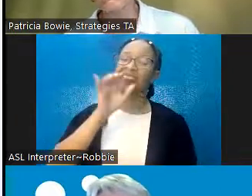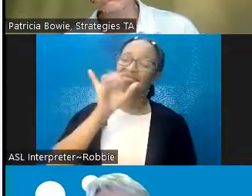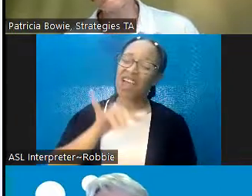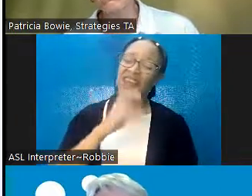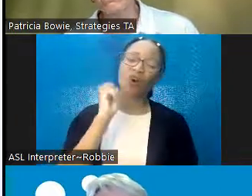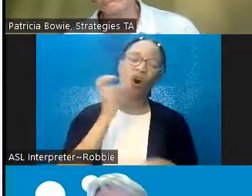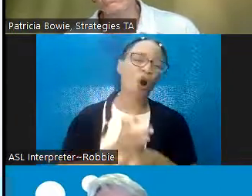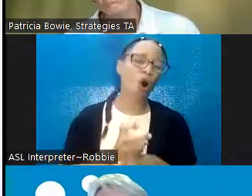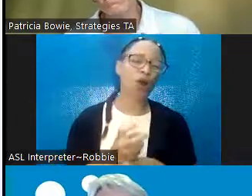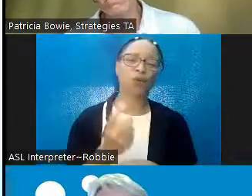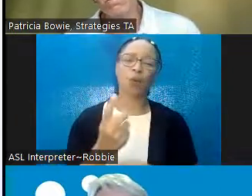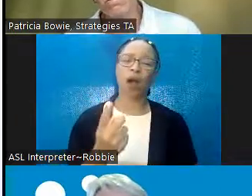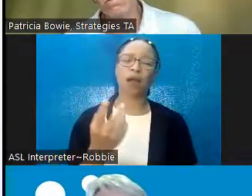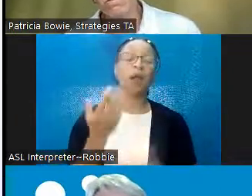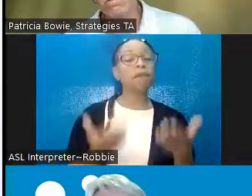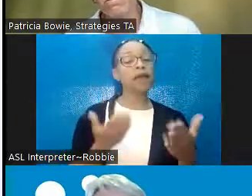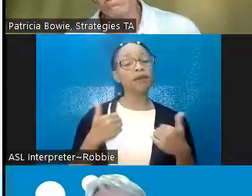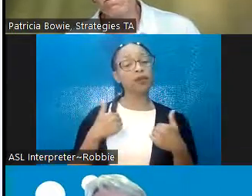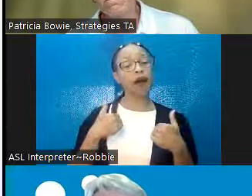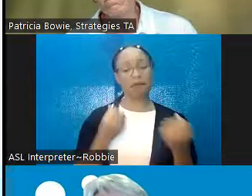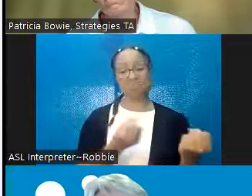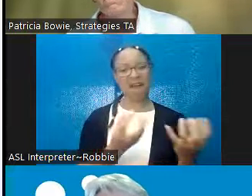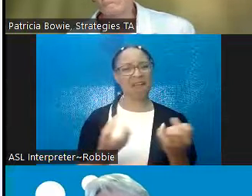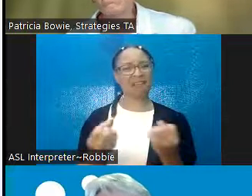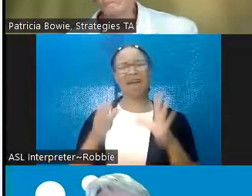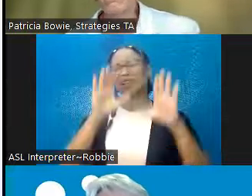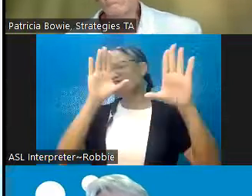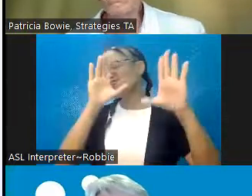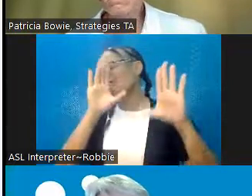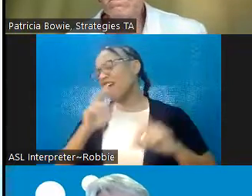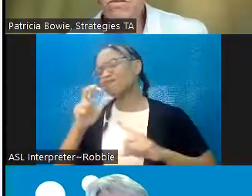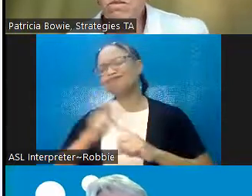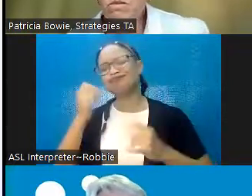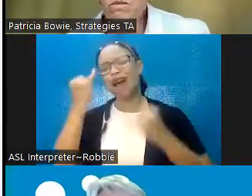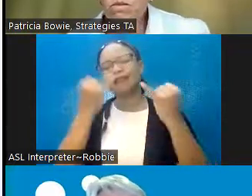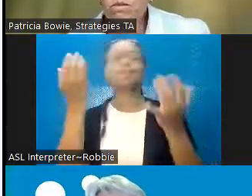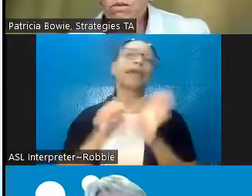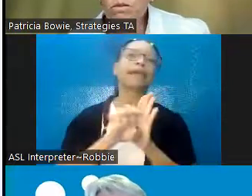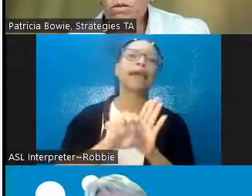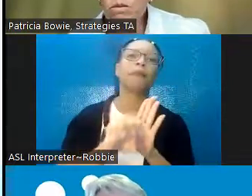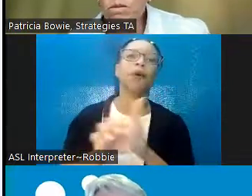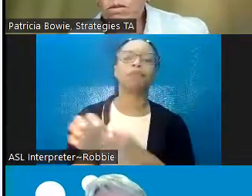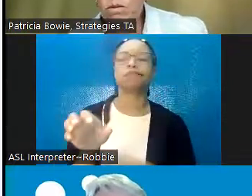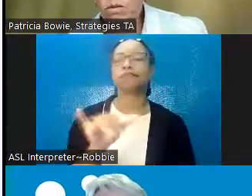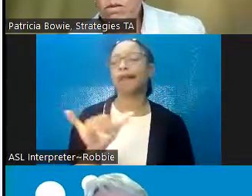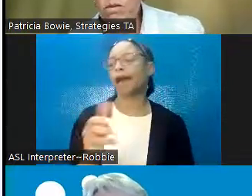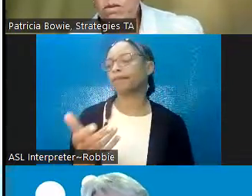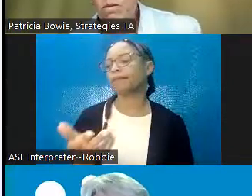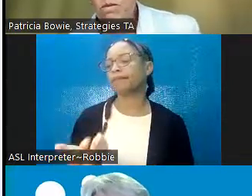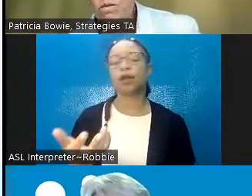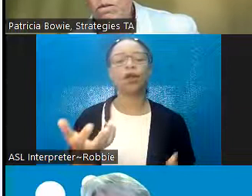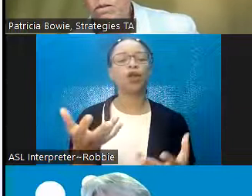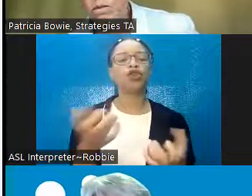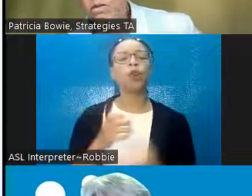to, you might have many great ideas. For example, you might want to have a data